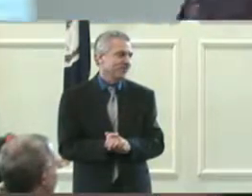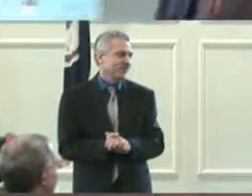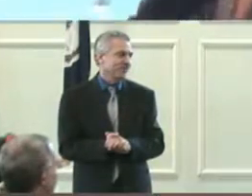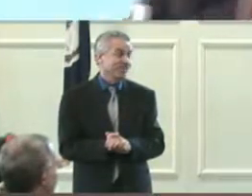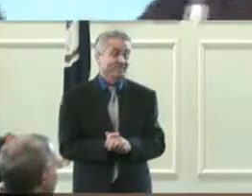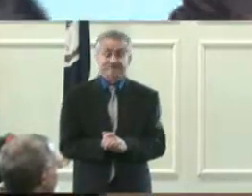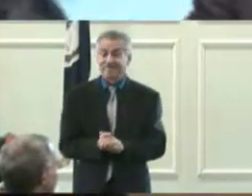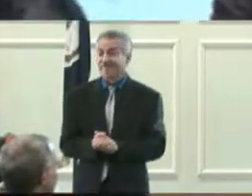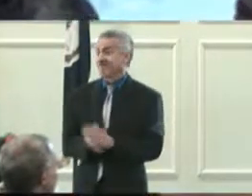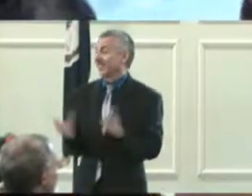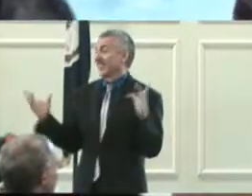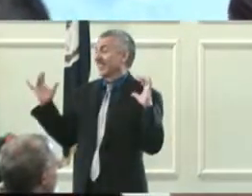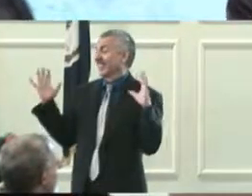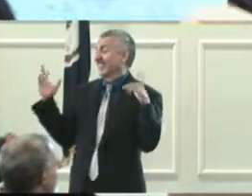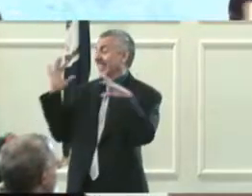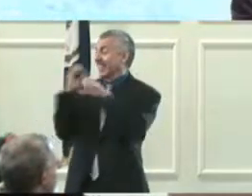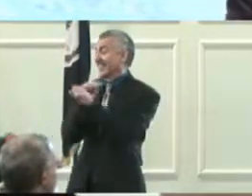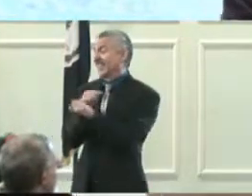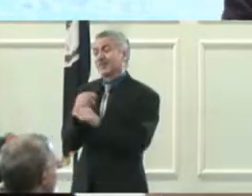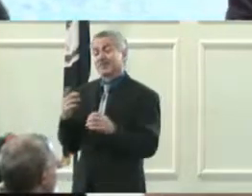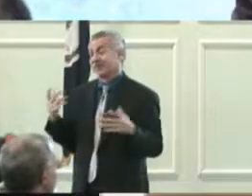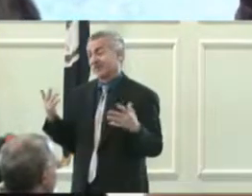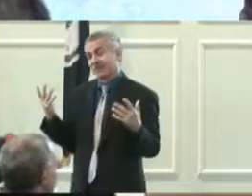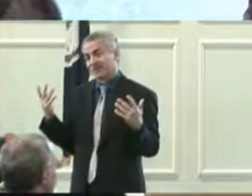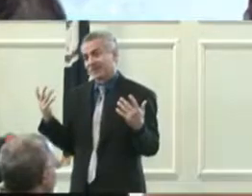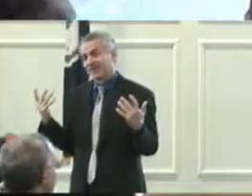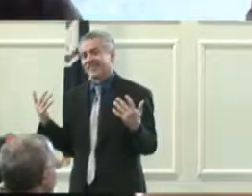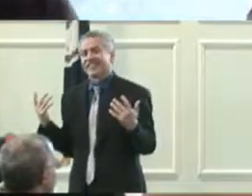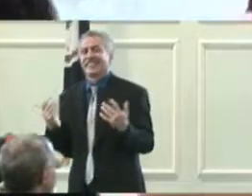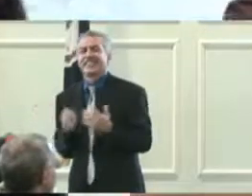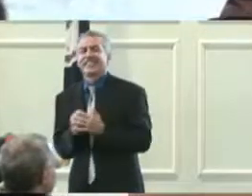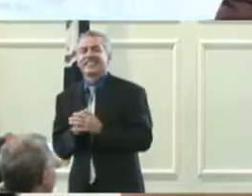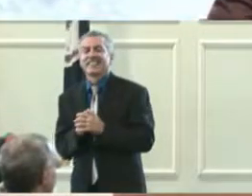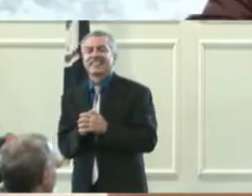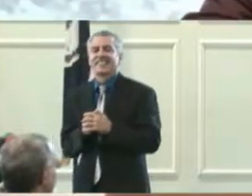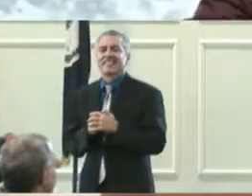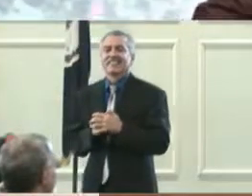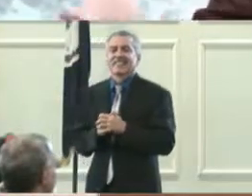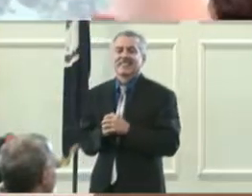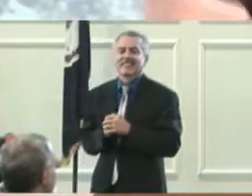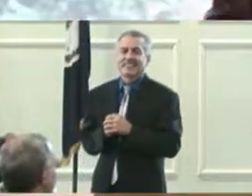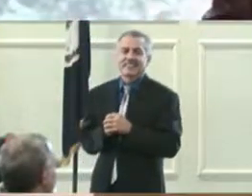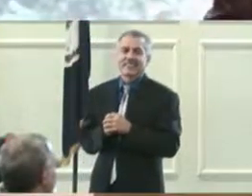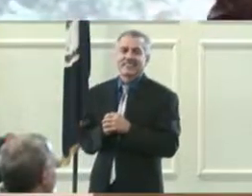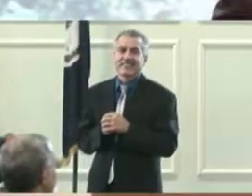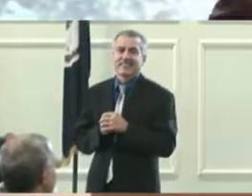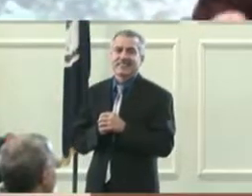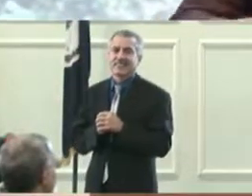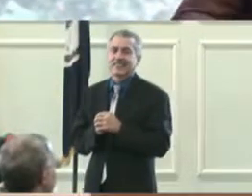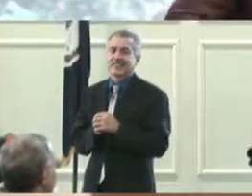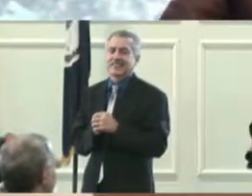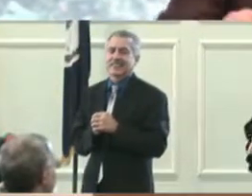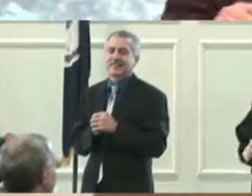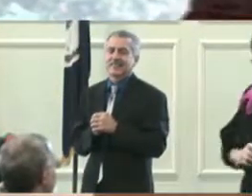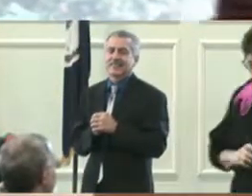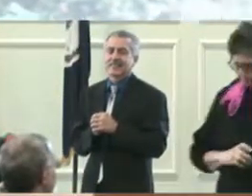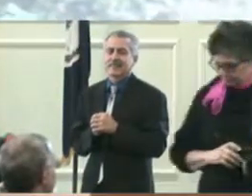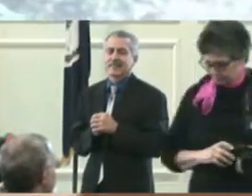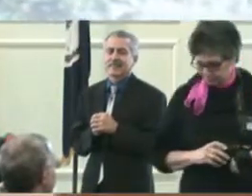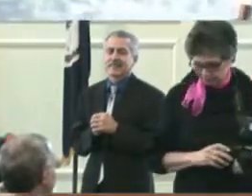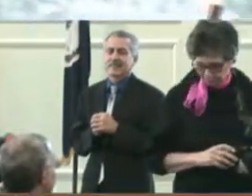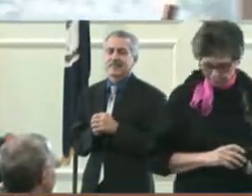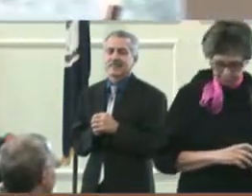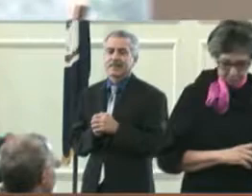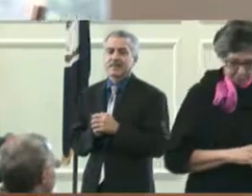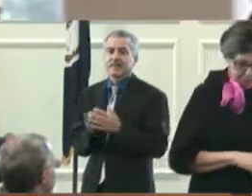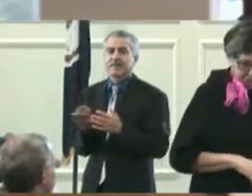Okay. I think that's it. Okay, so that's all the special thanks. Now, there